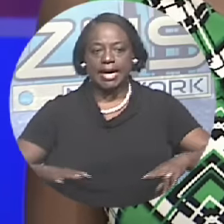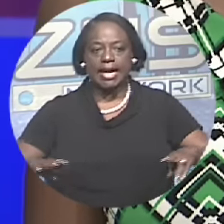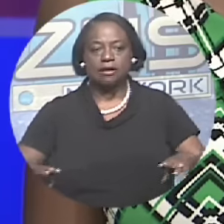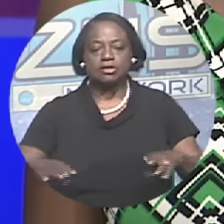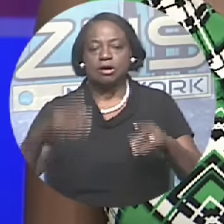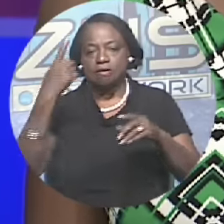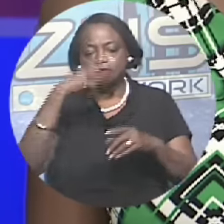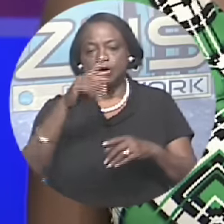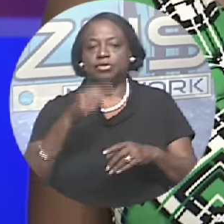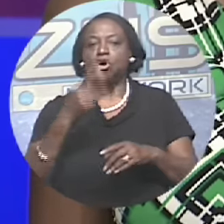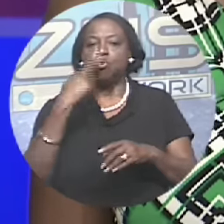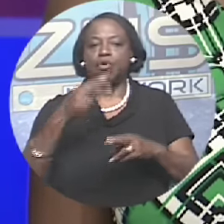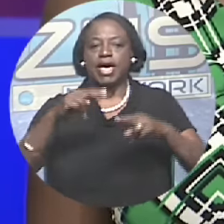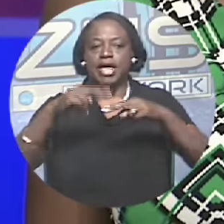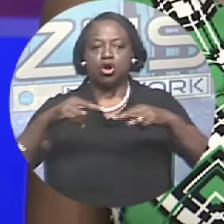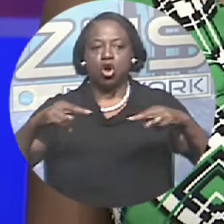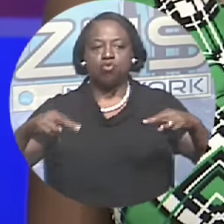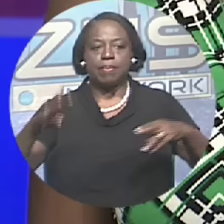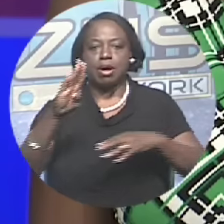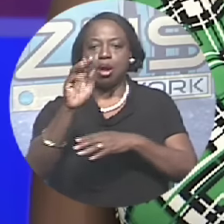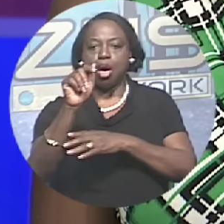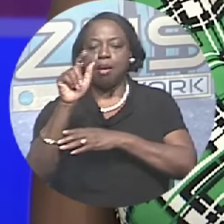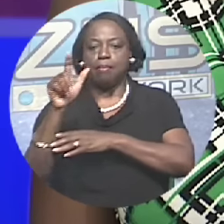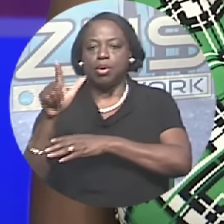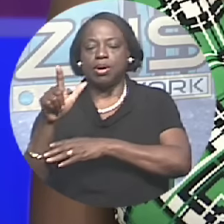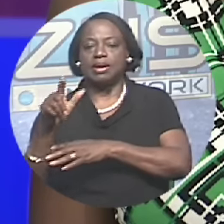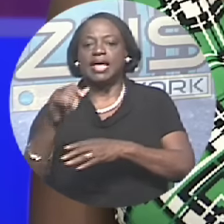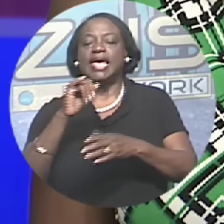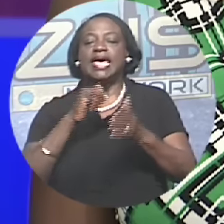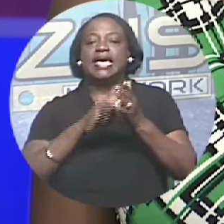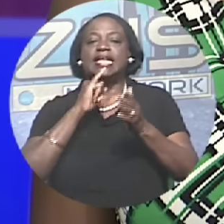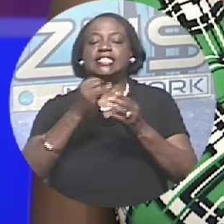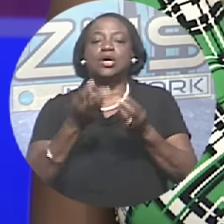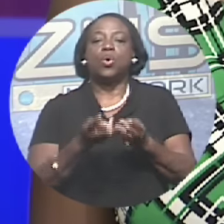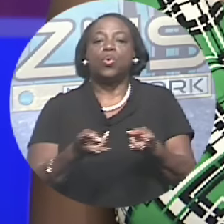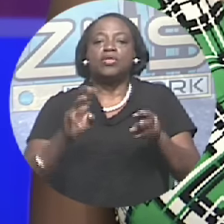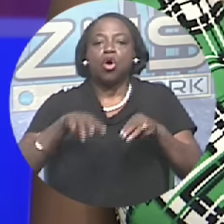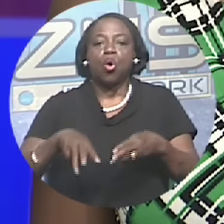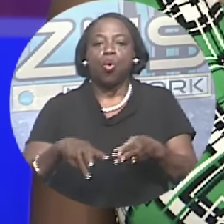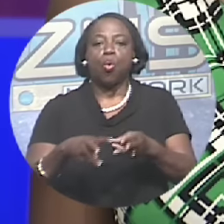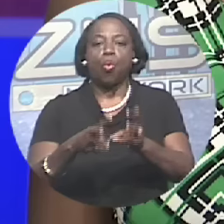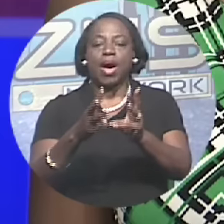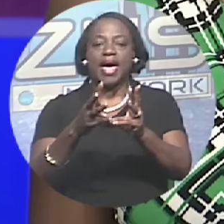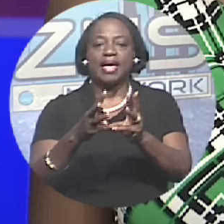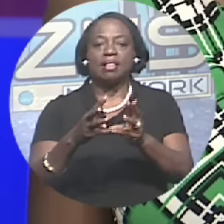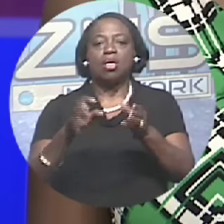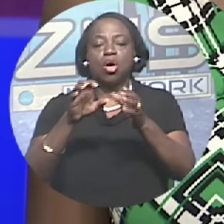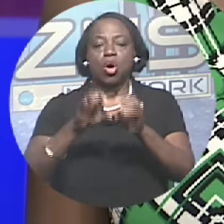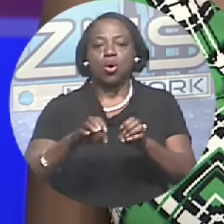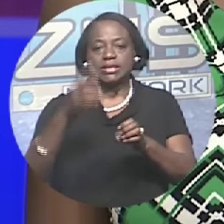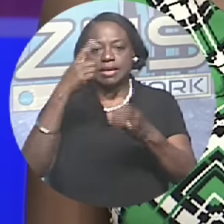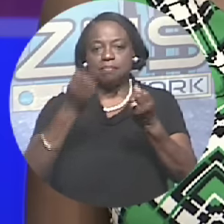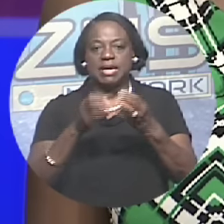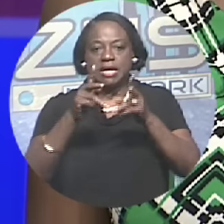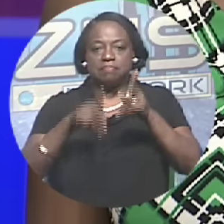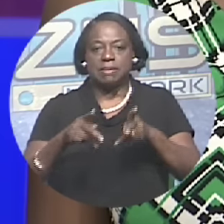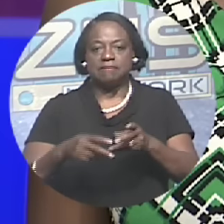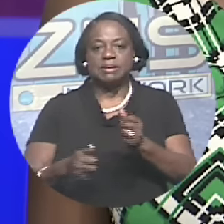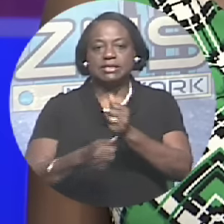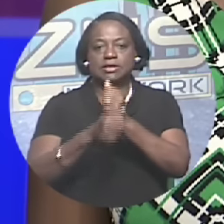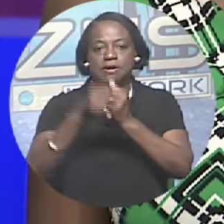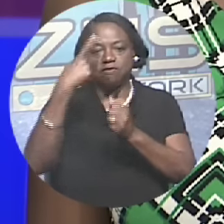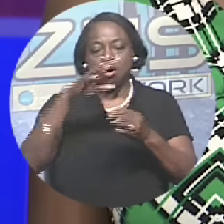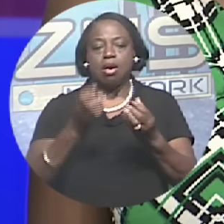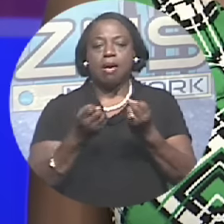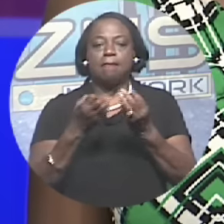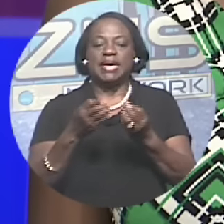22nd annual Red Ribbon Ball. It's a worthwhile cause that many corporate entities have been supporting for many years. Commonwealth Brewery